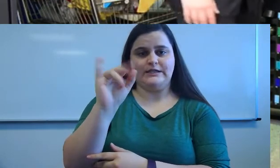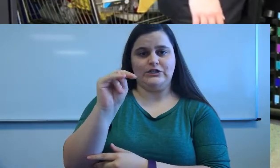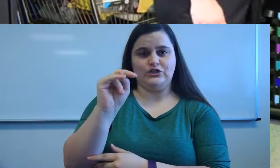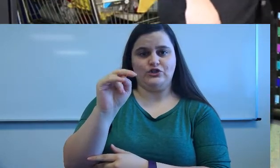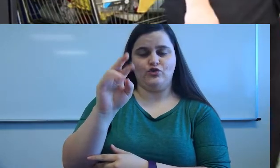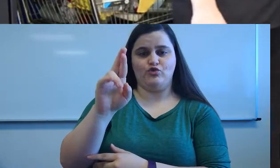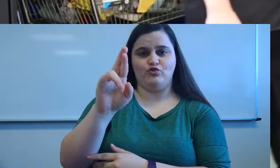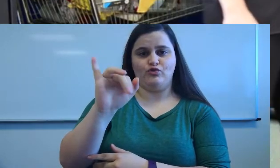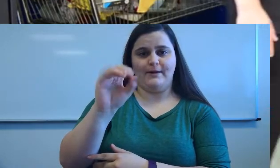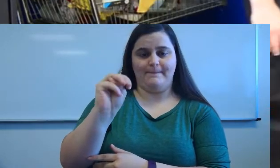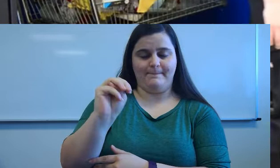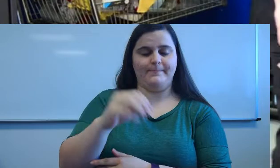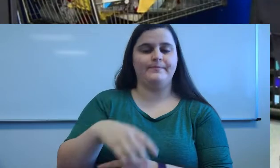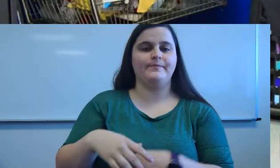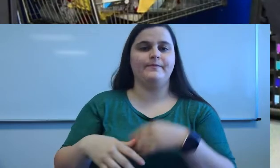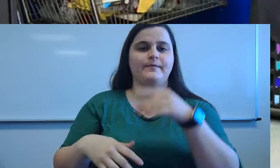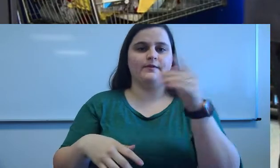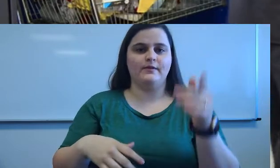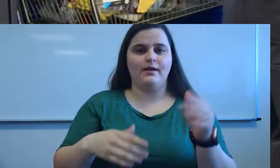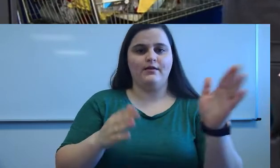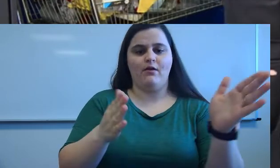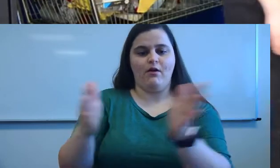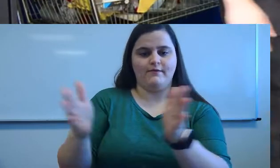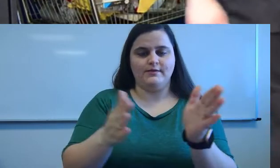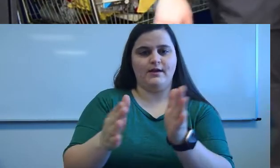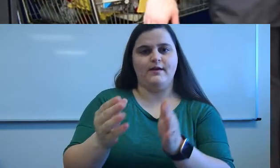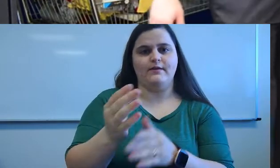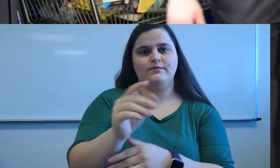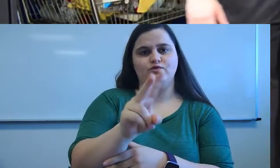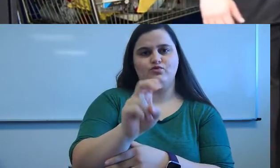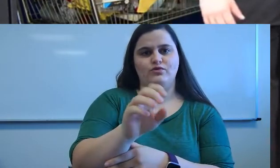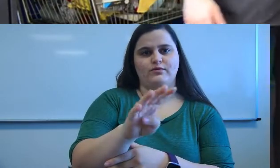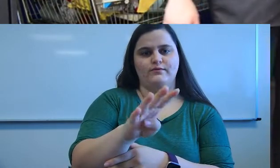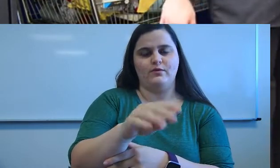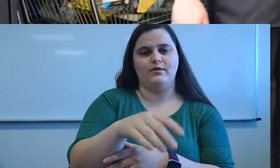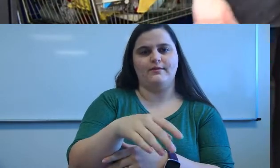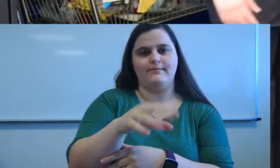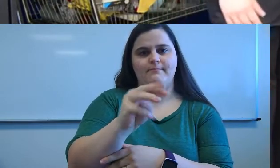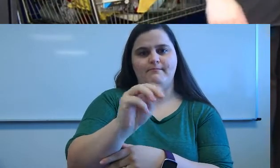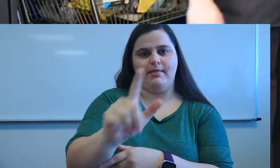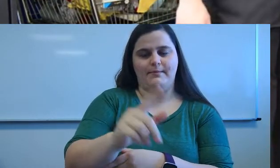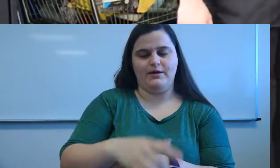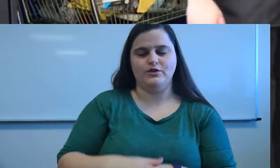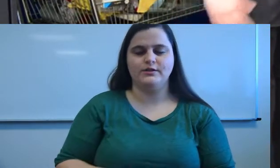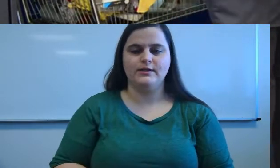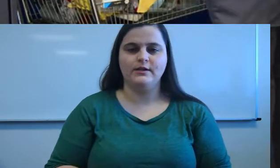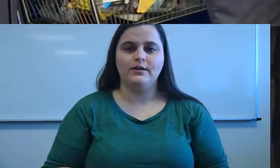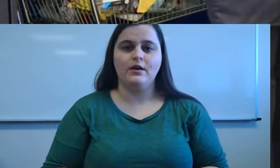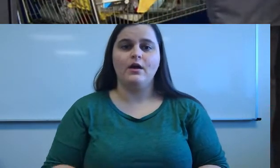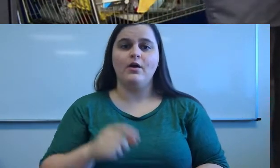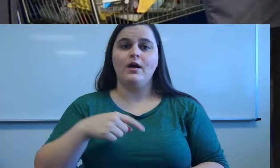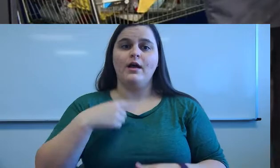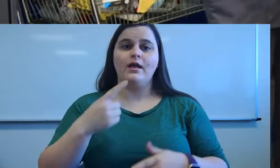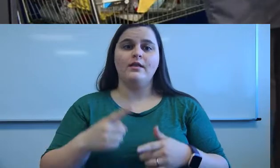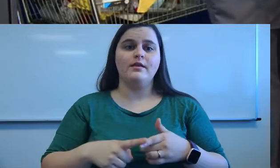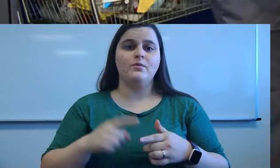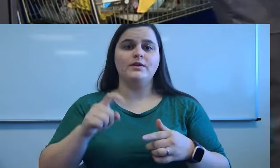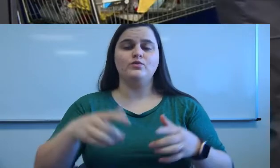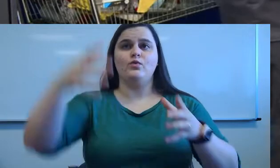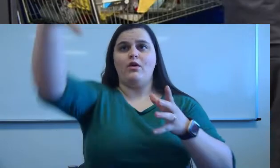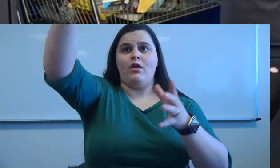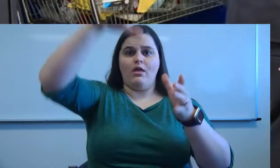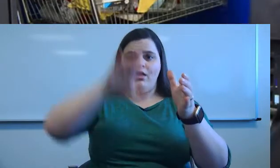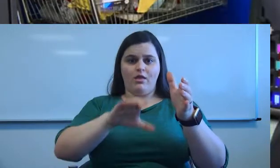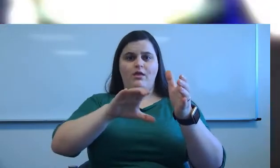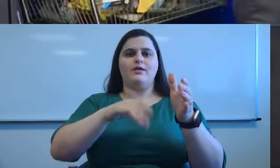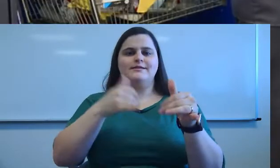millimeters. Once we're here, we're ready to pull down the arm and make sure to see how much weight we need to put into the tire.